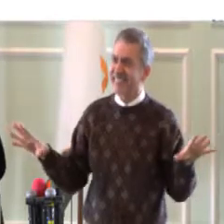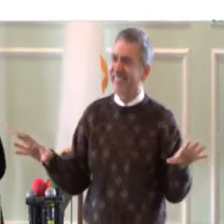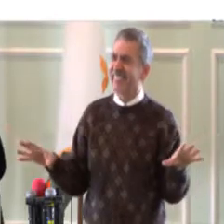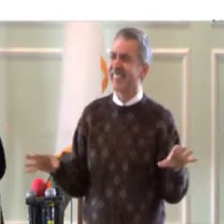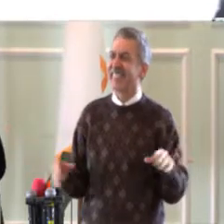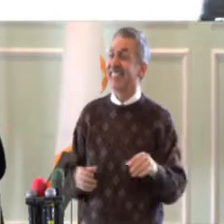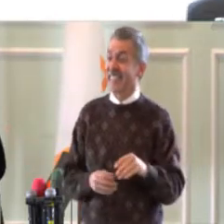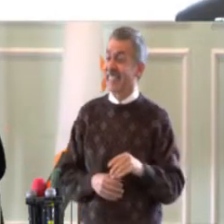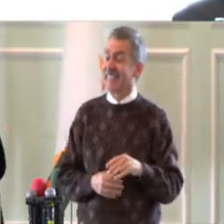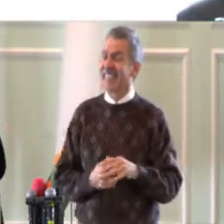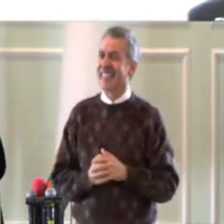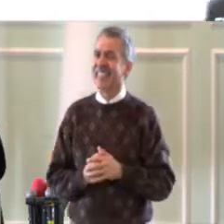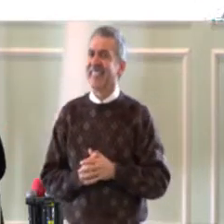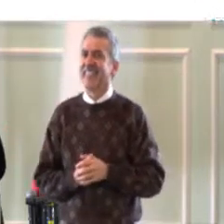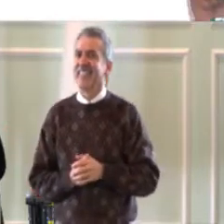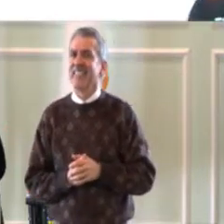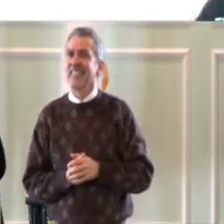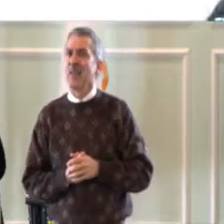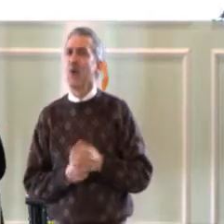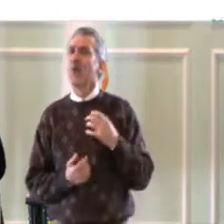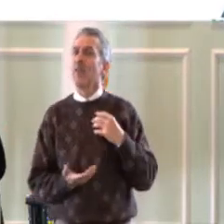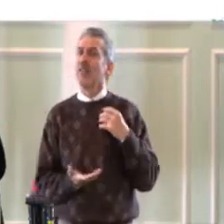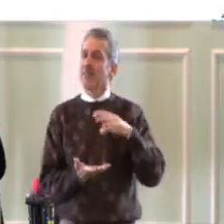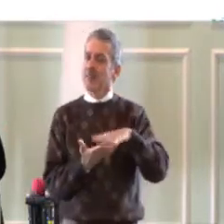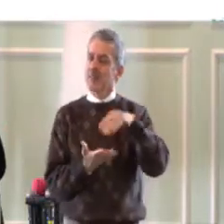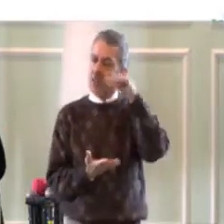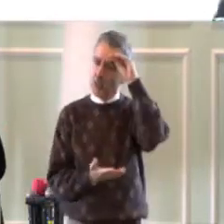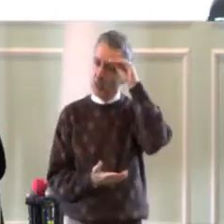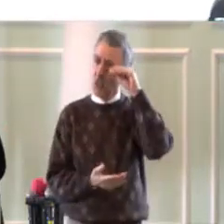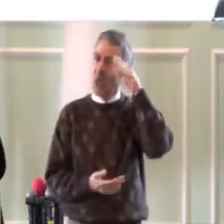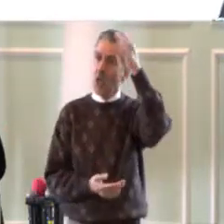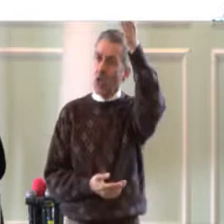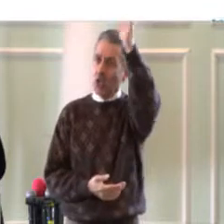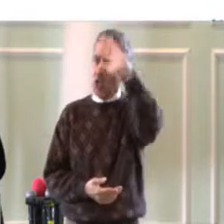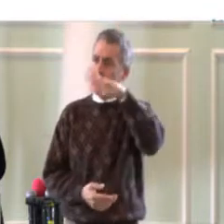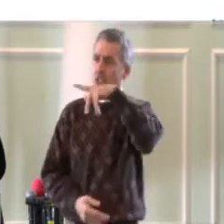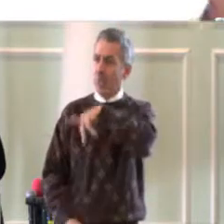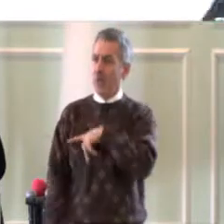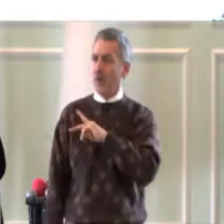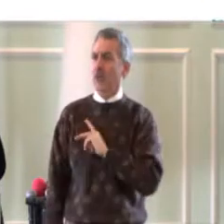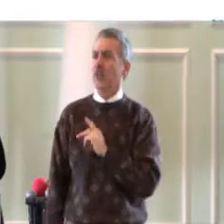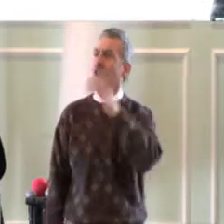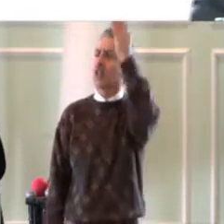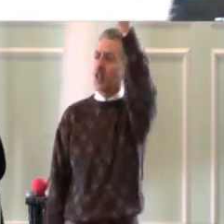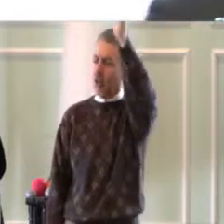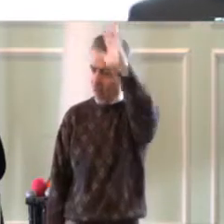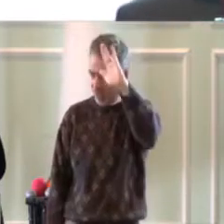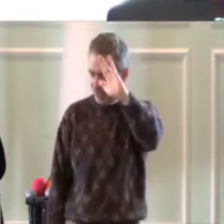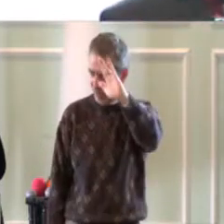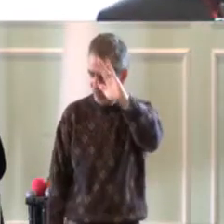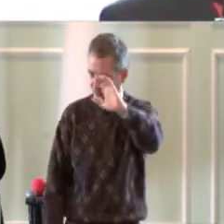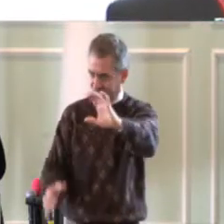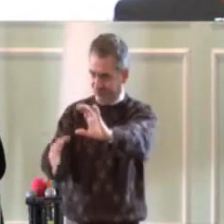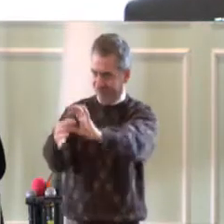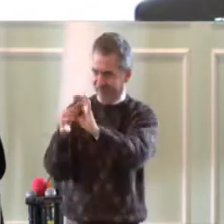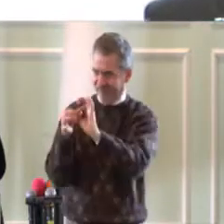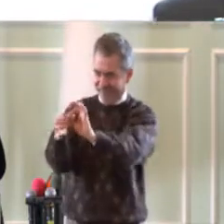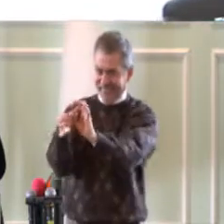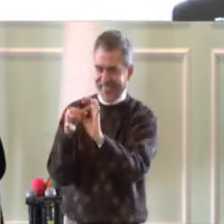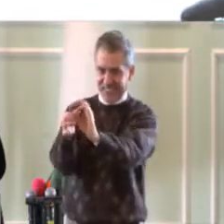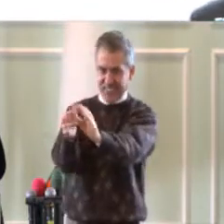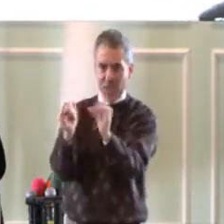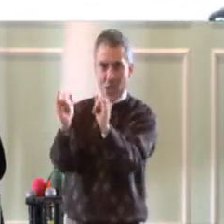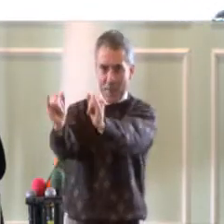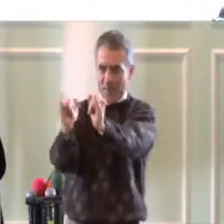What we find here in this text is that God is a personal God. Amen? God is a personal God.